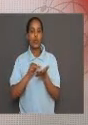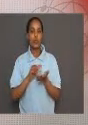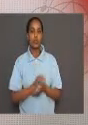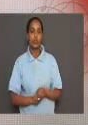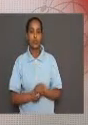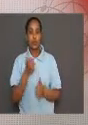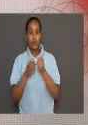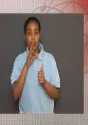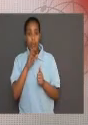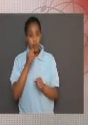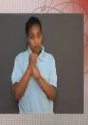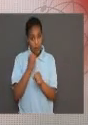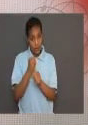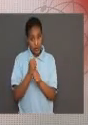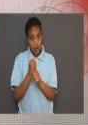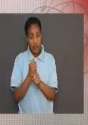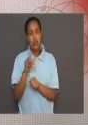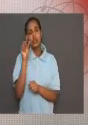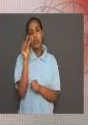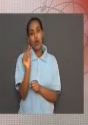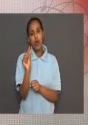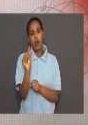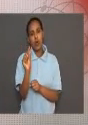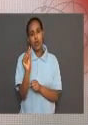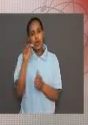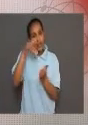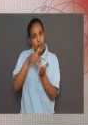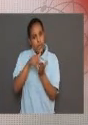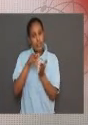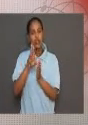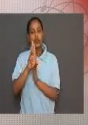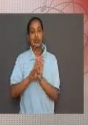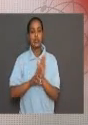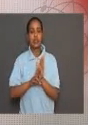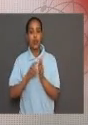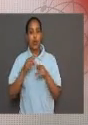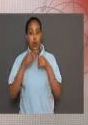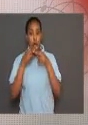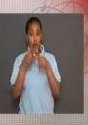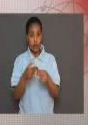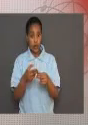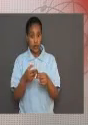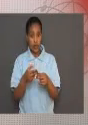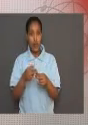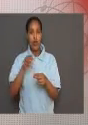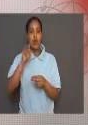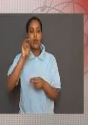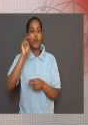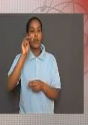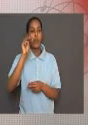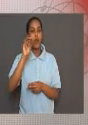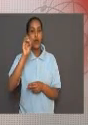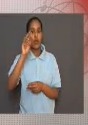macromolecules or large molecules, which are made from smaller repeating